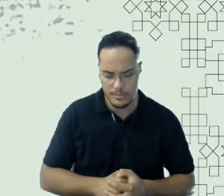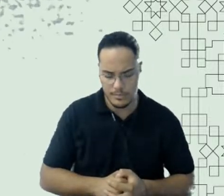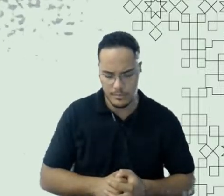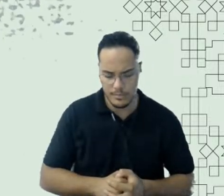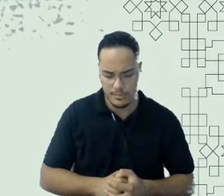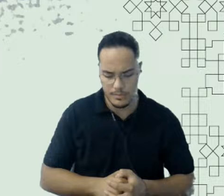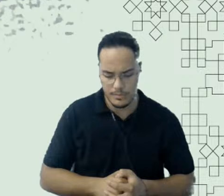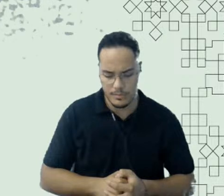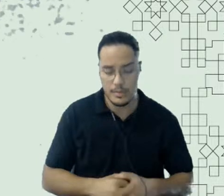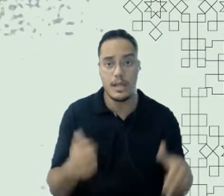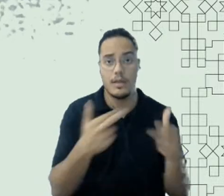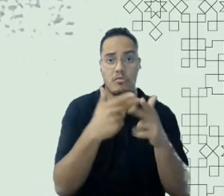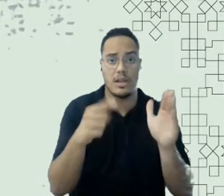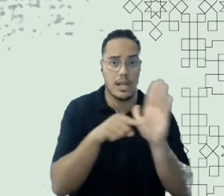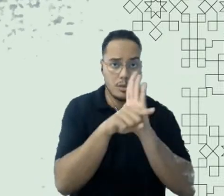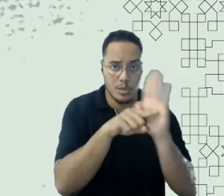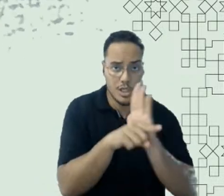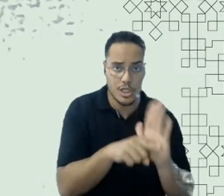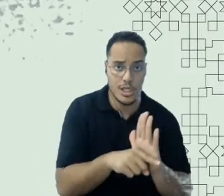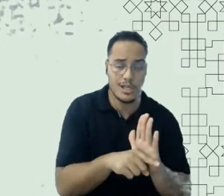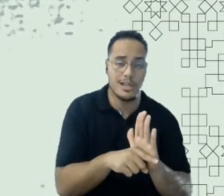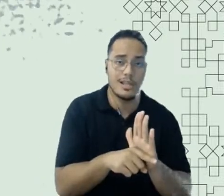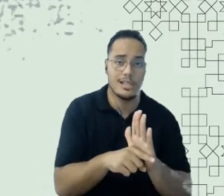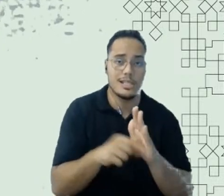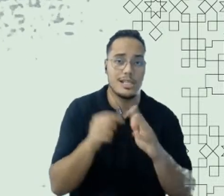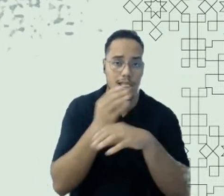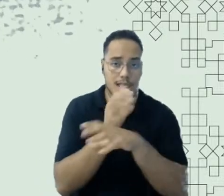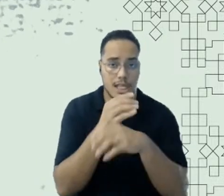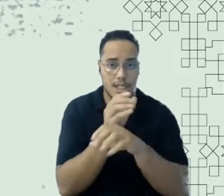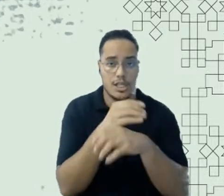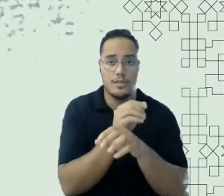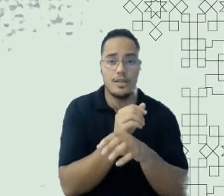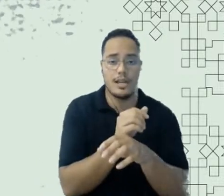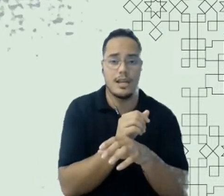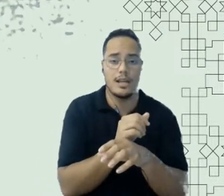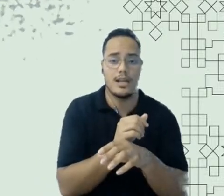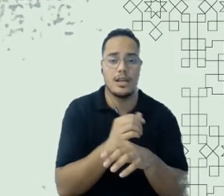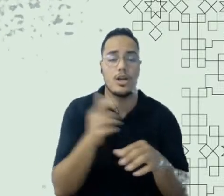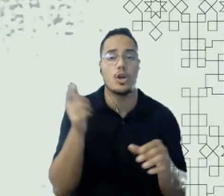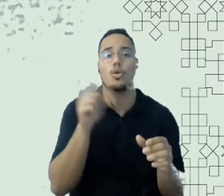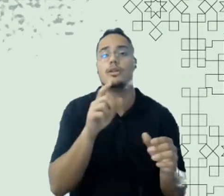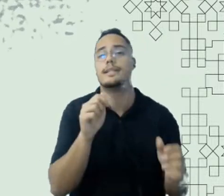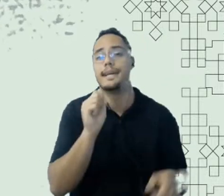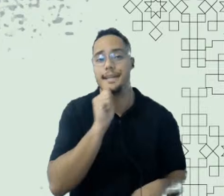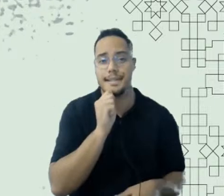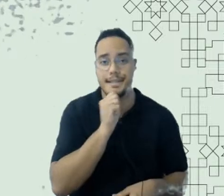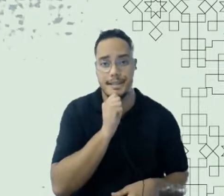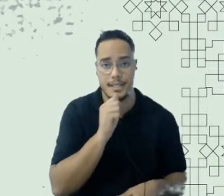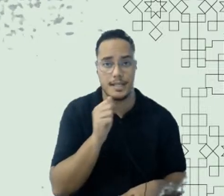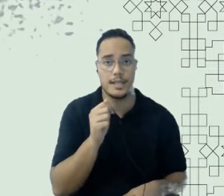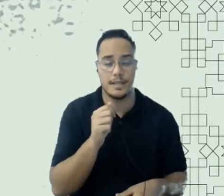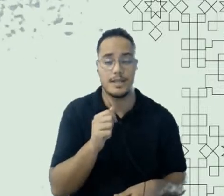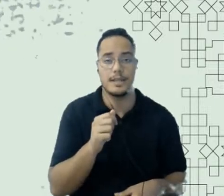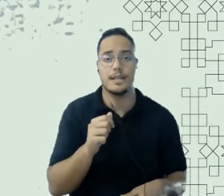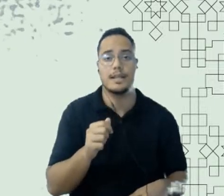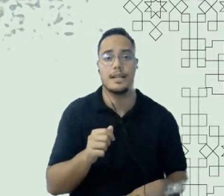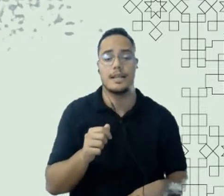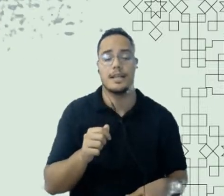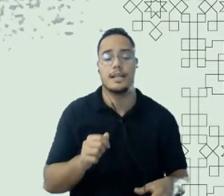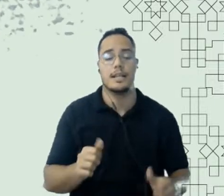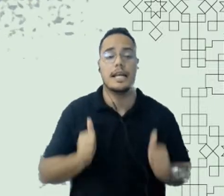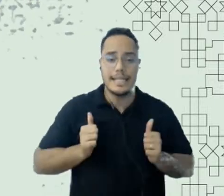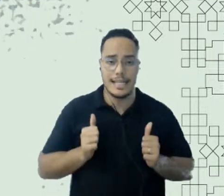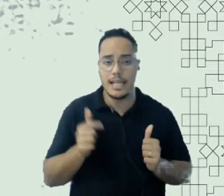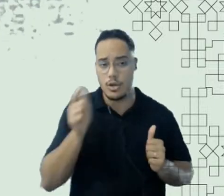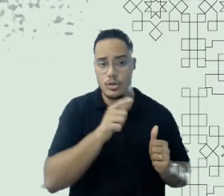AI model to put in place a policy to deal with these opt-out systems and to give